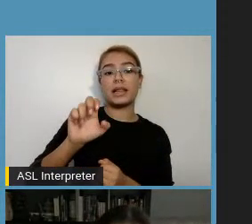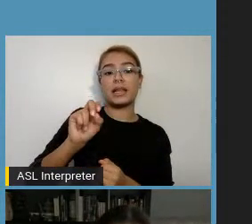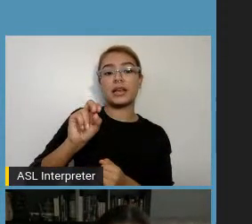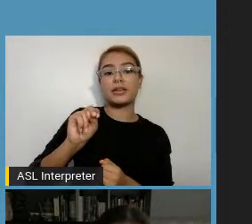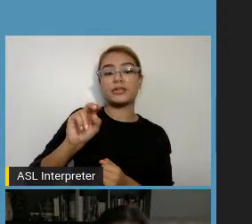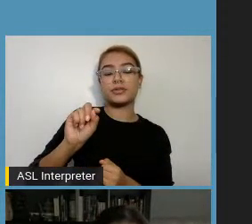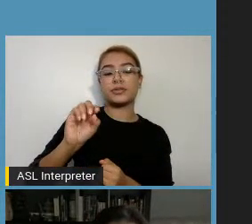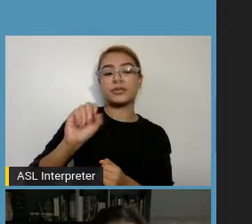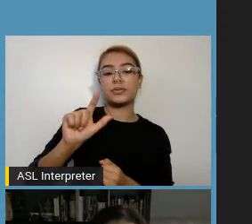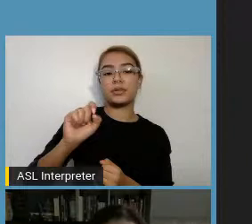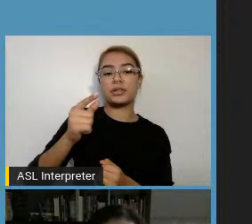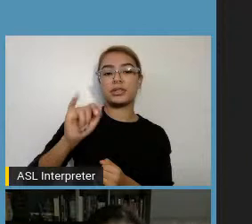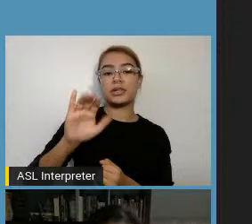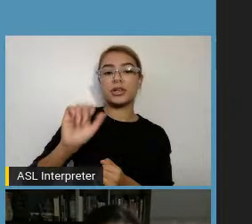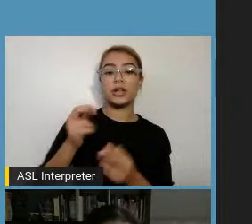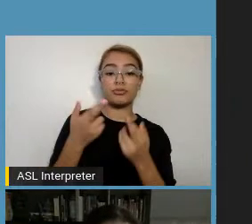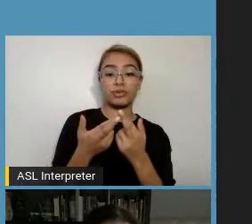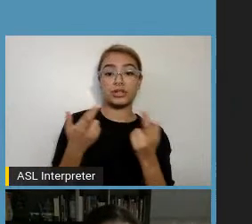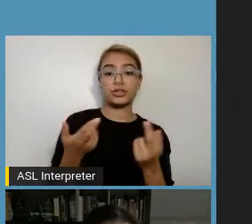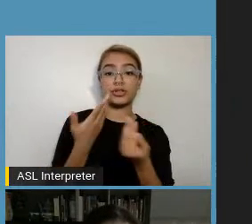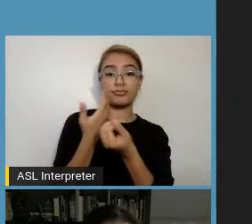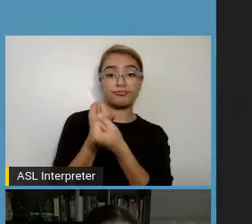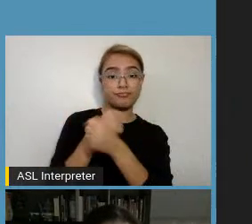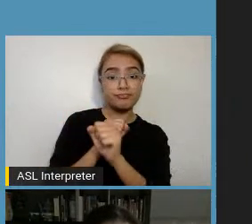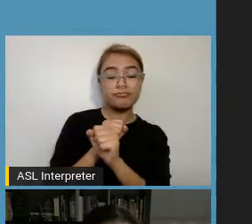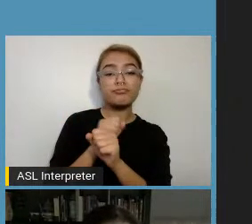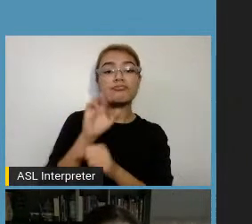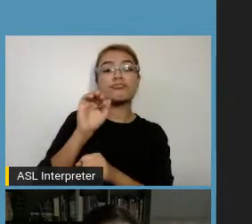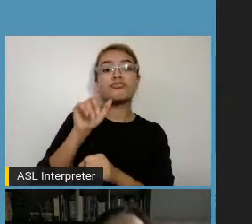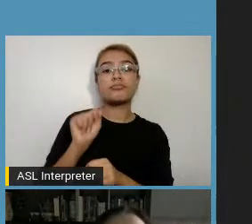well. Excuse me.